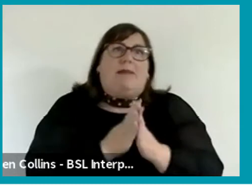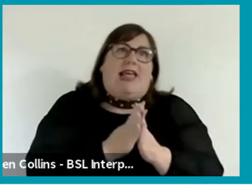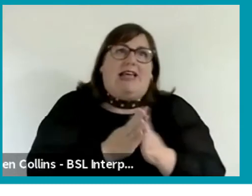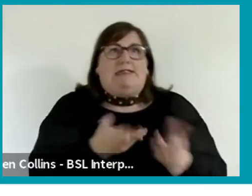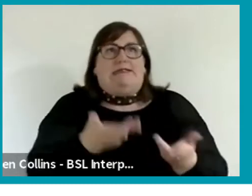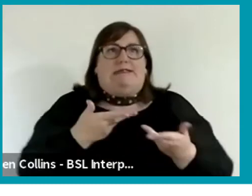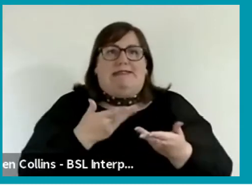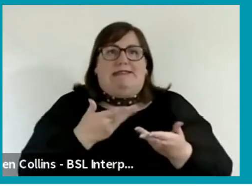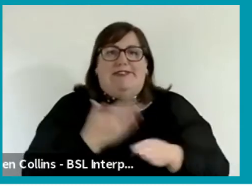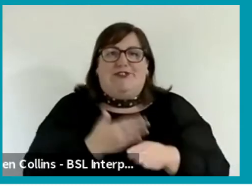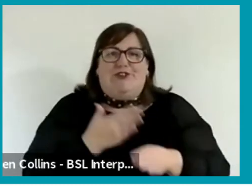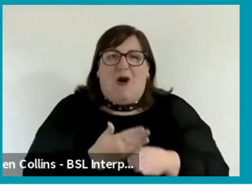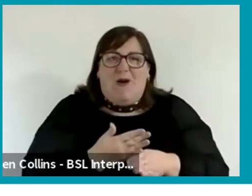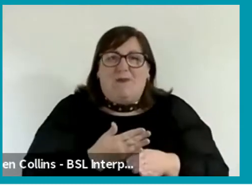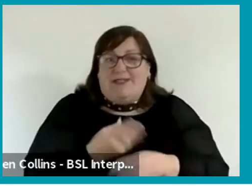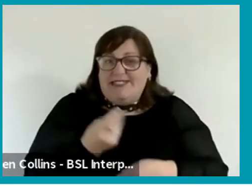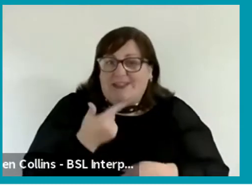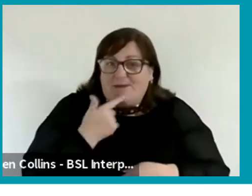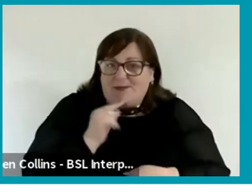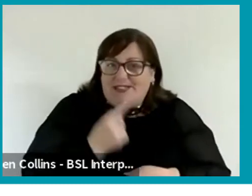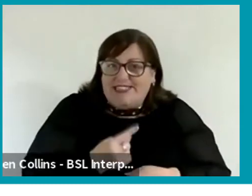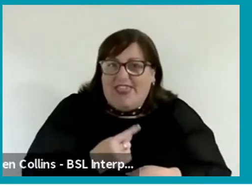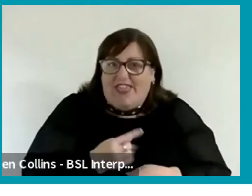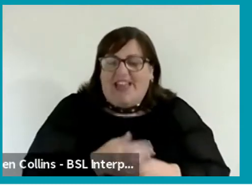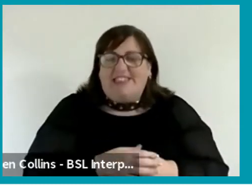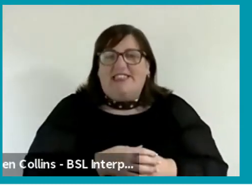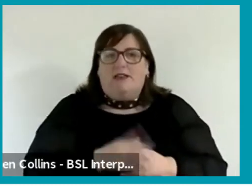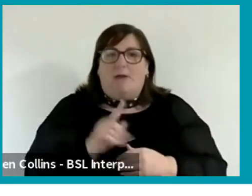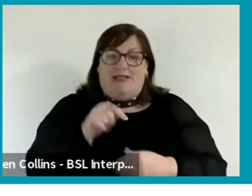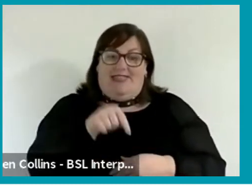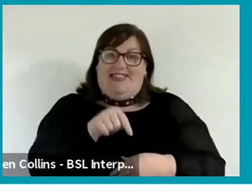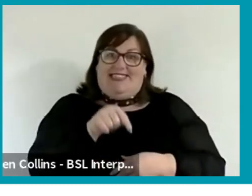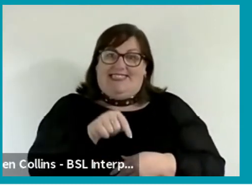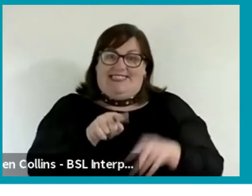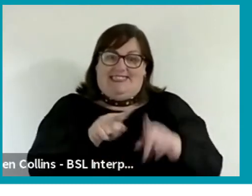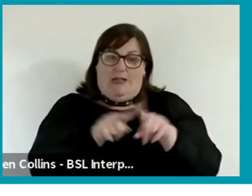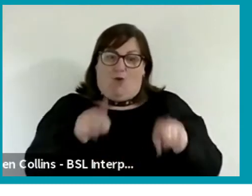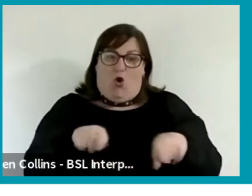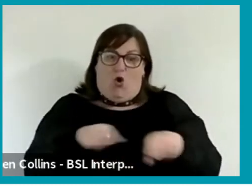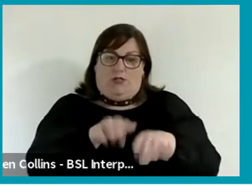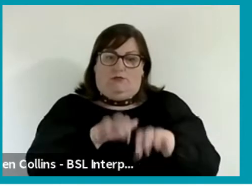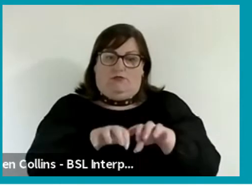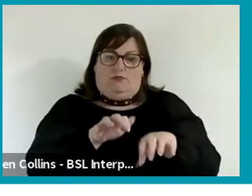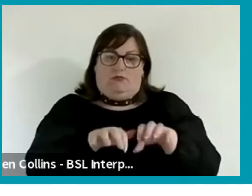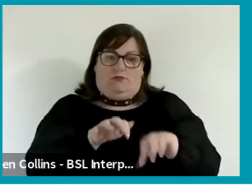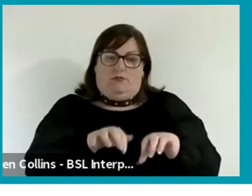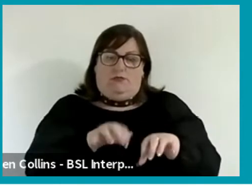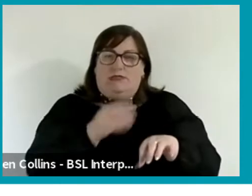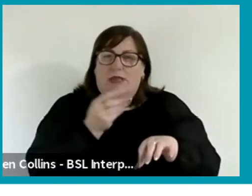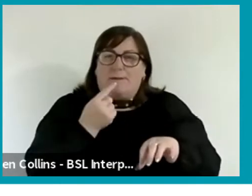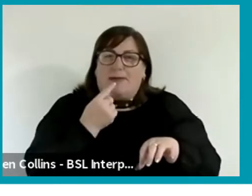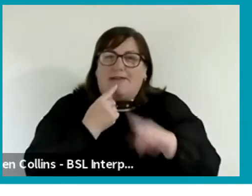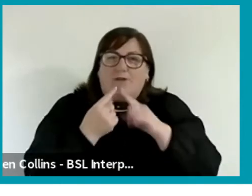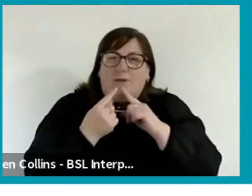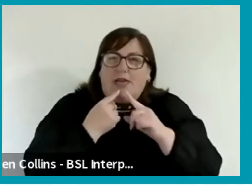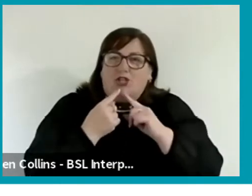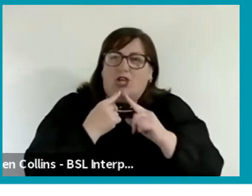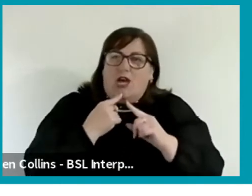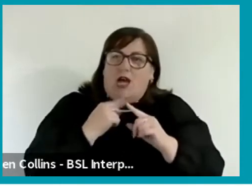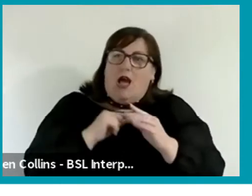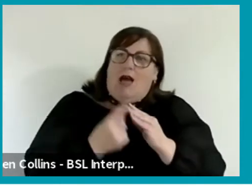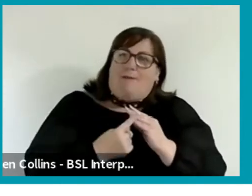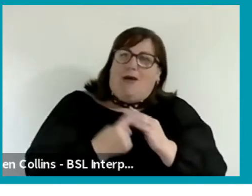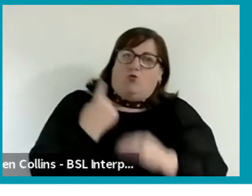But I would definitely use this one to give us a few sentences about yourself, and if there is anything that you'd like us